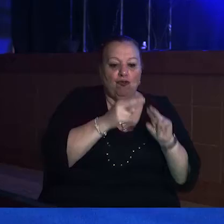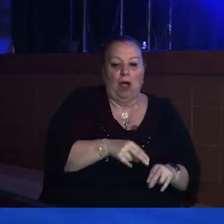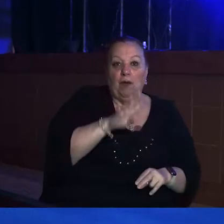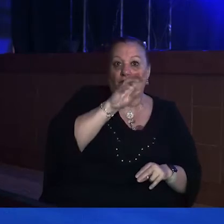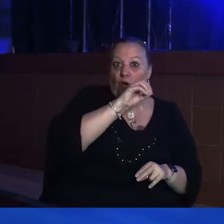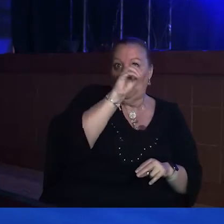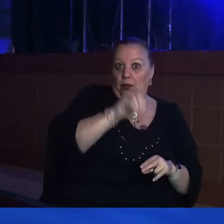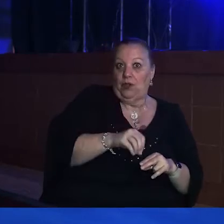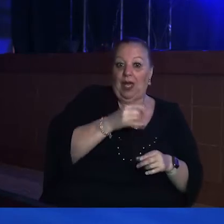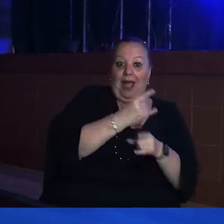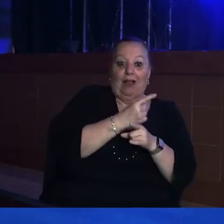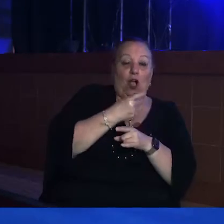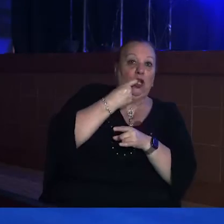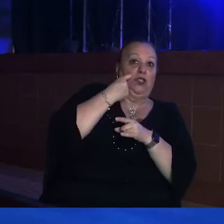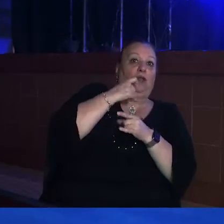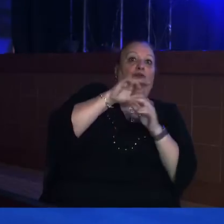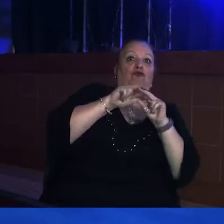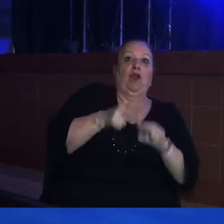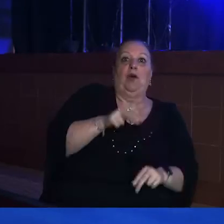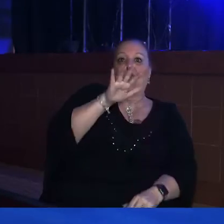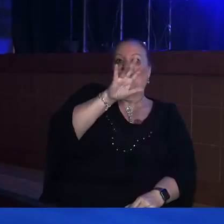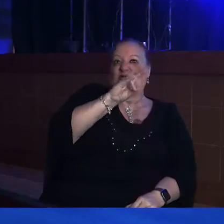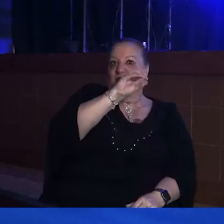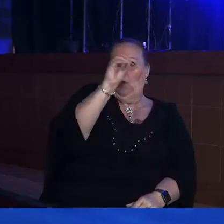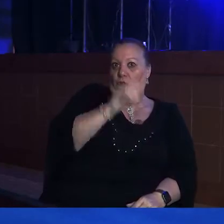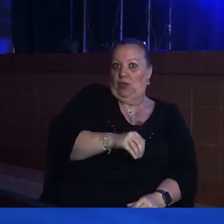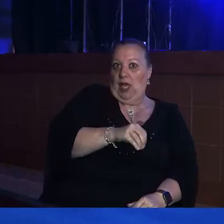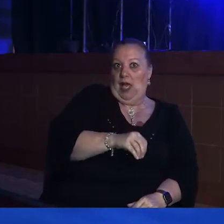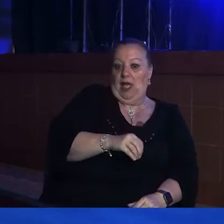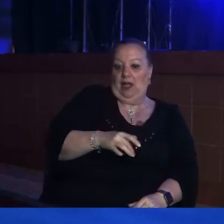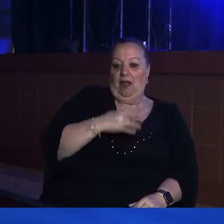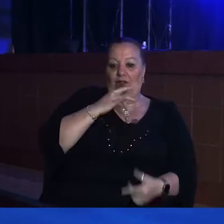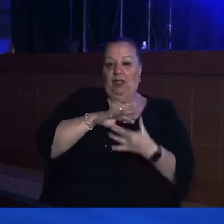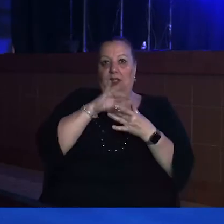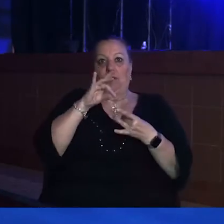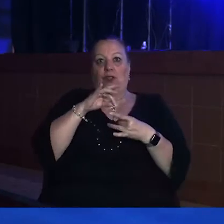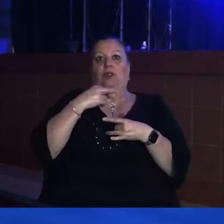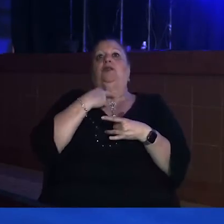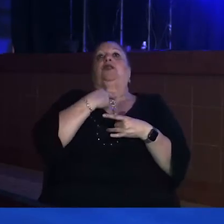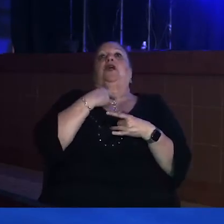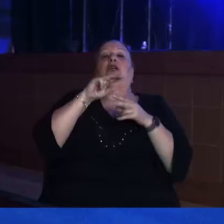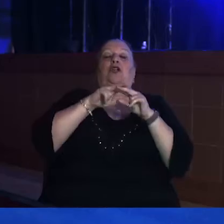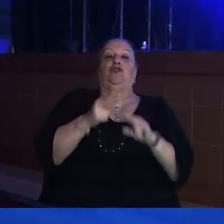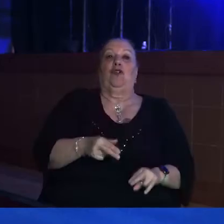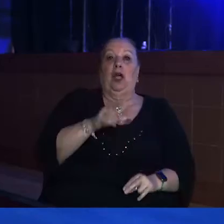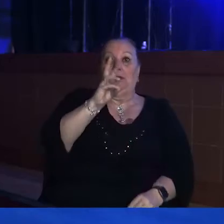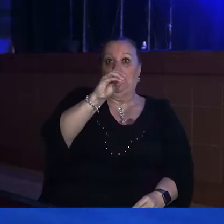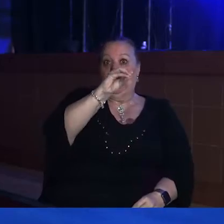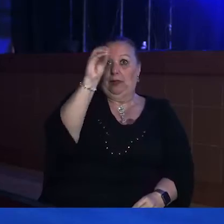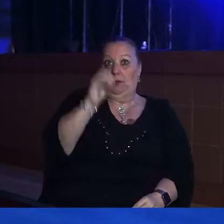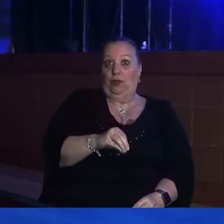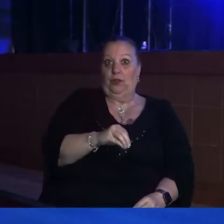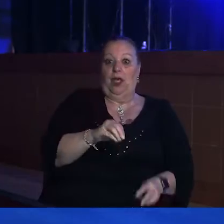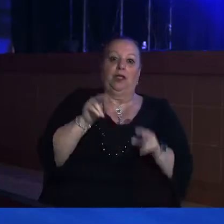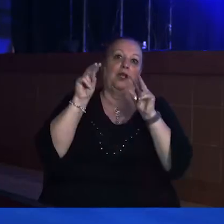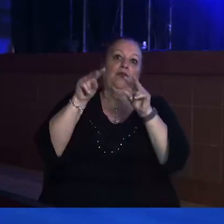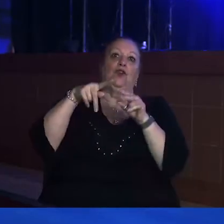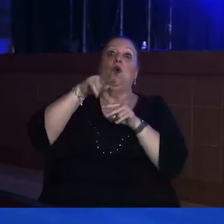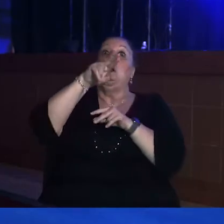Alcoholism drops 57%. Feeling spiritually stagnant drops 60%. Viewing porn